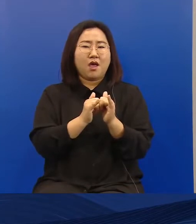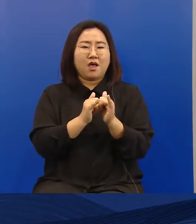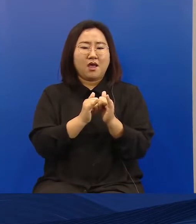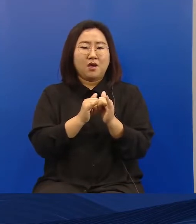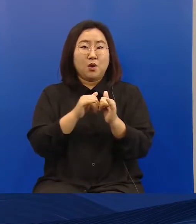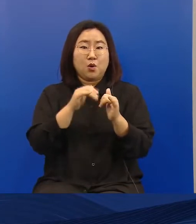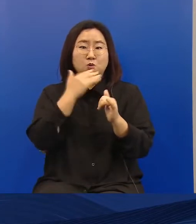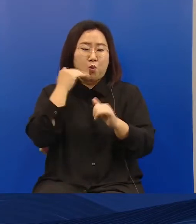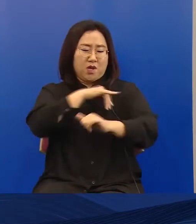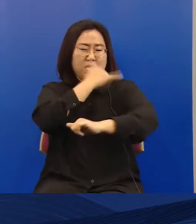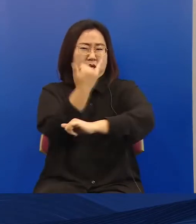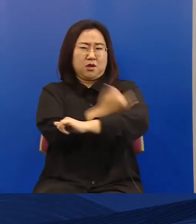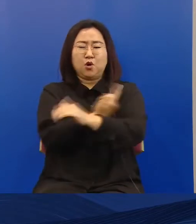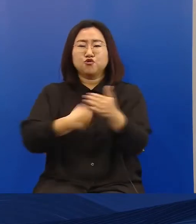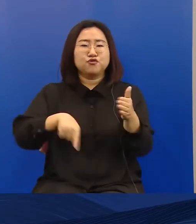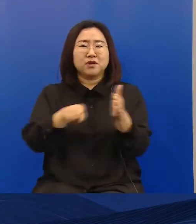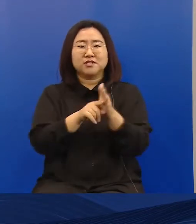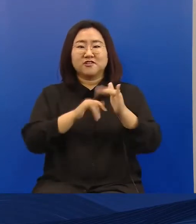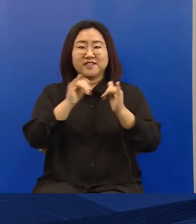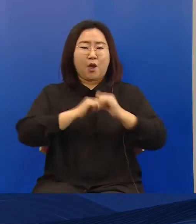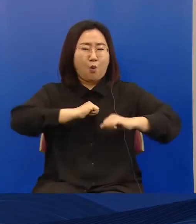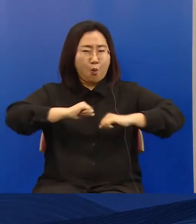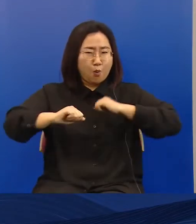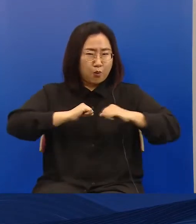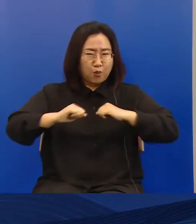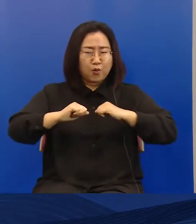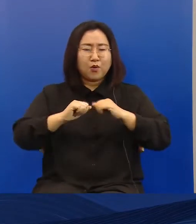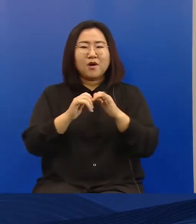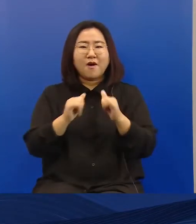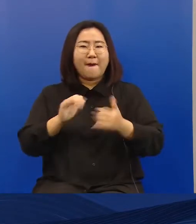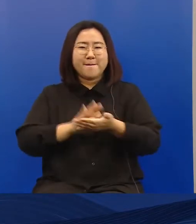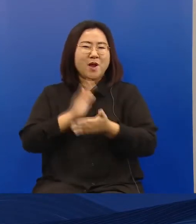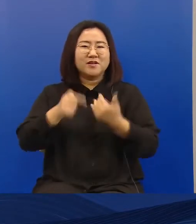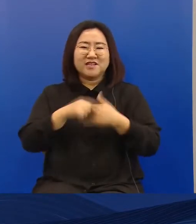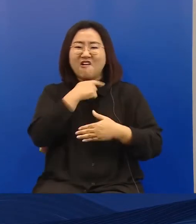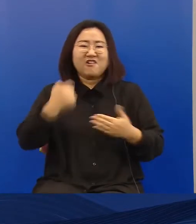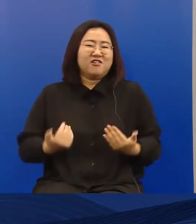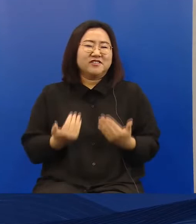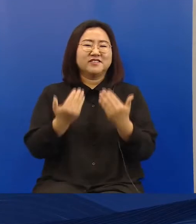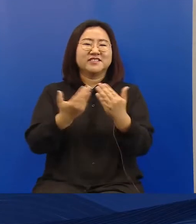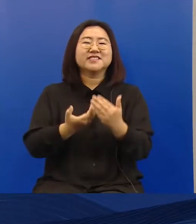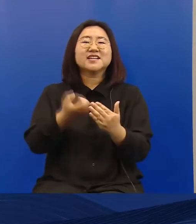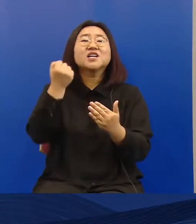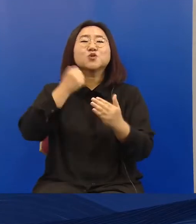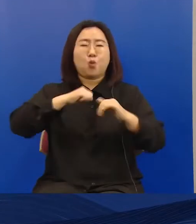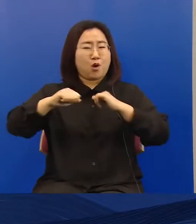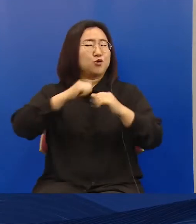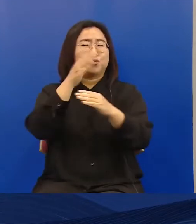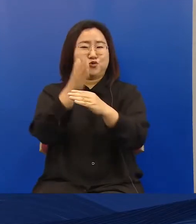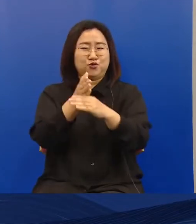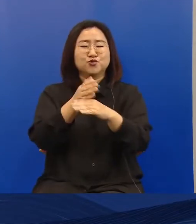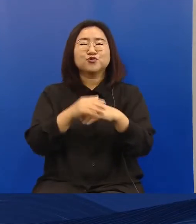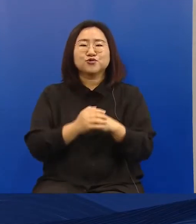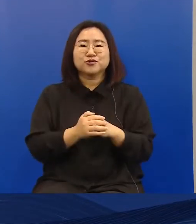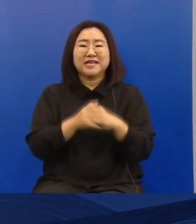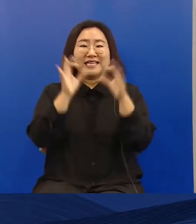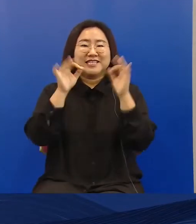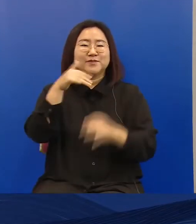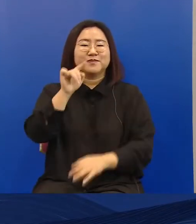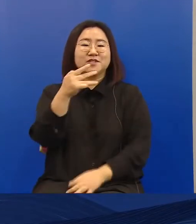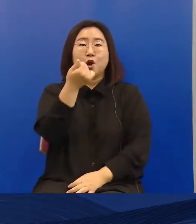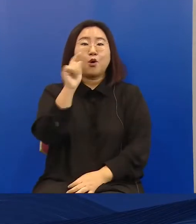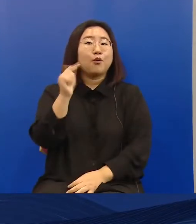Cheol-hwan. And he's working on the improvement of human rights for the people